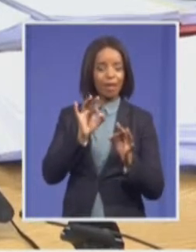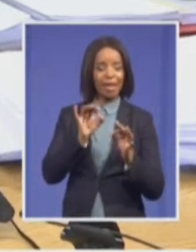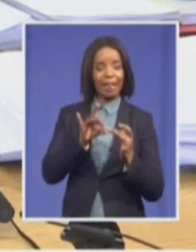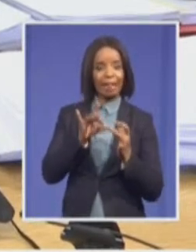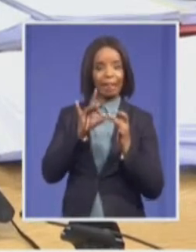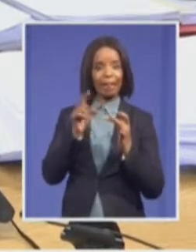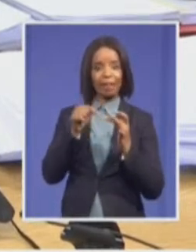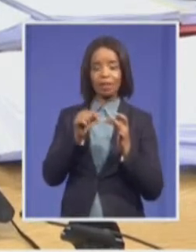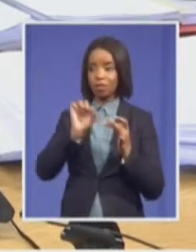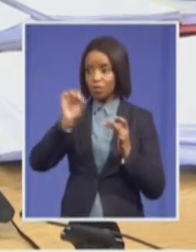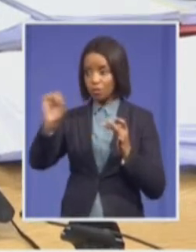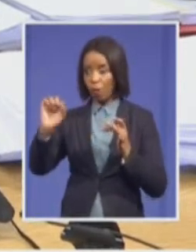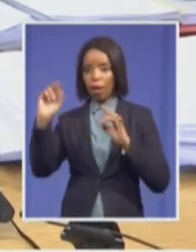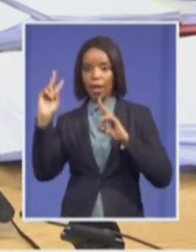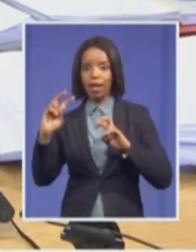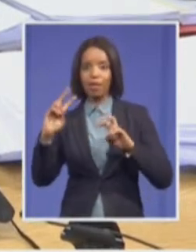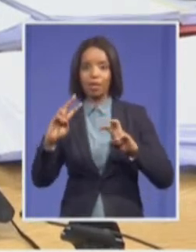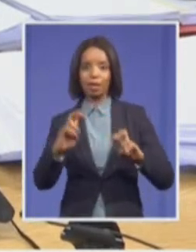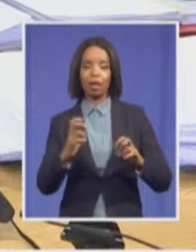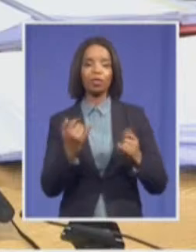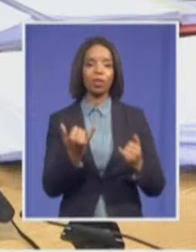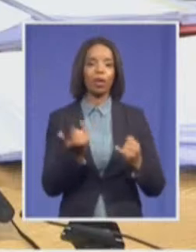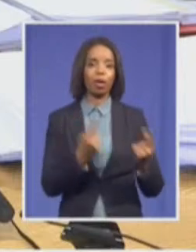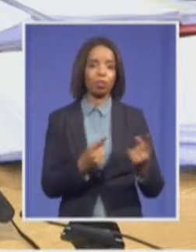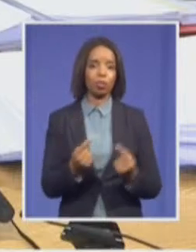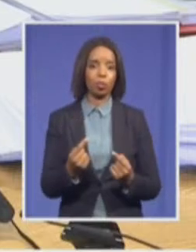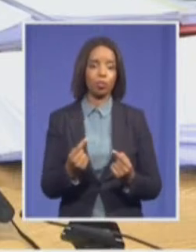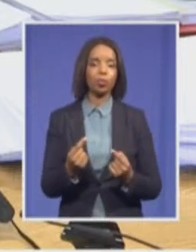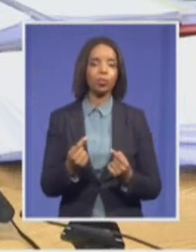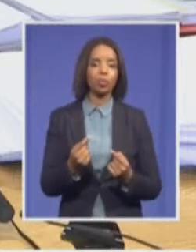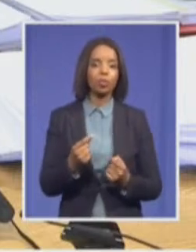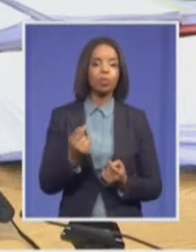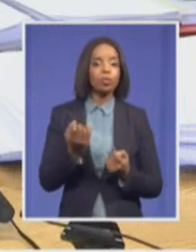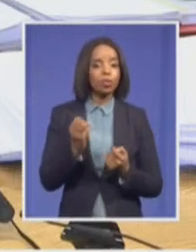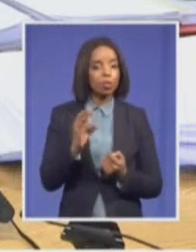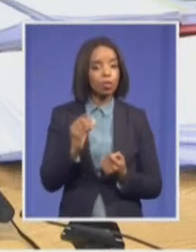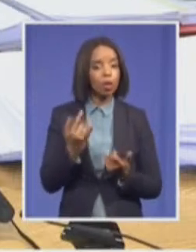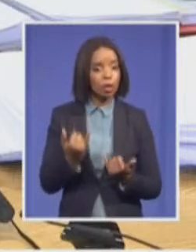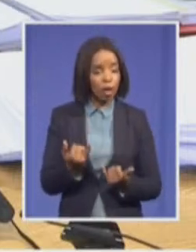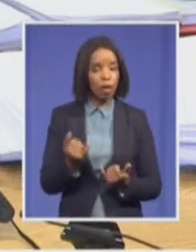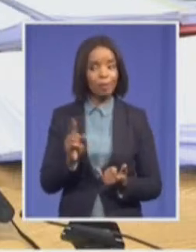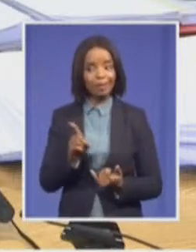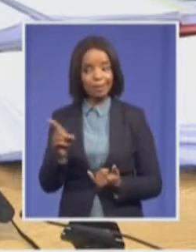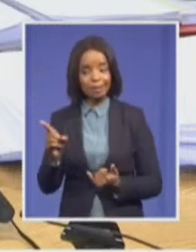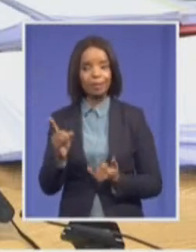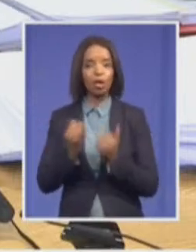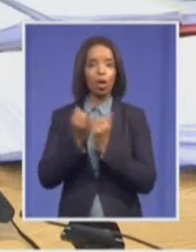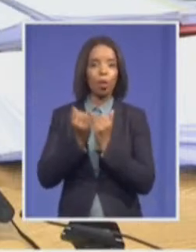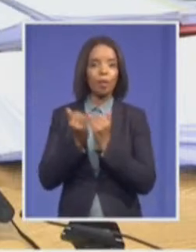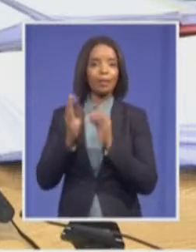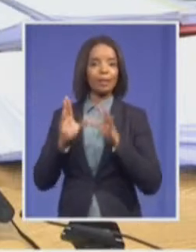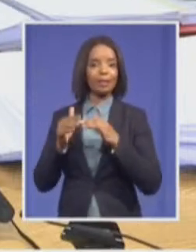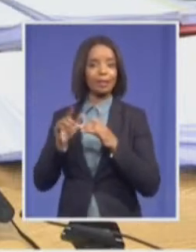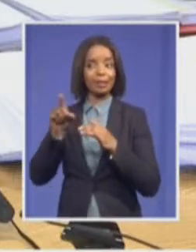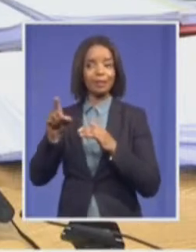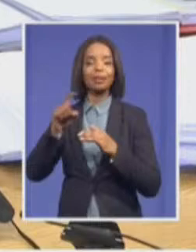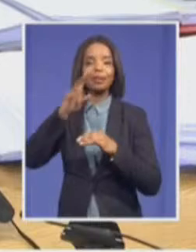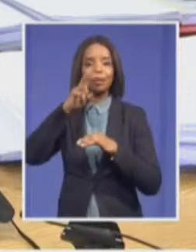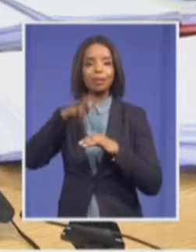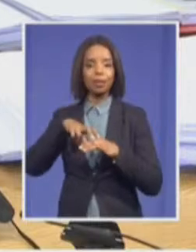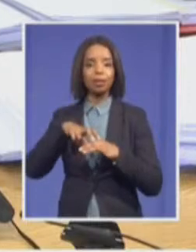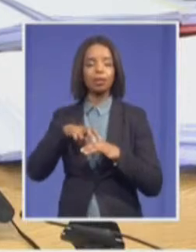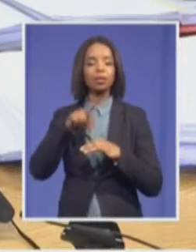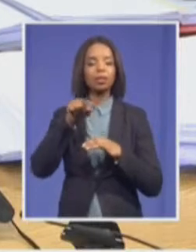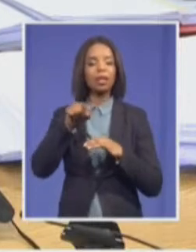indicated in the email below, the Competition Commission is requesting the judgment so that it can determine what it needs to do. We